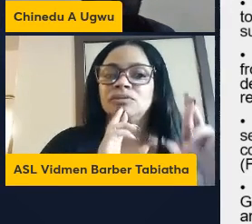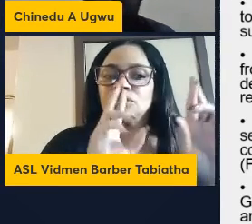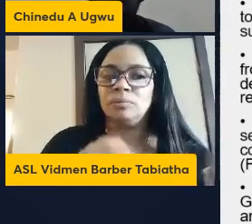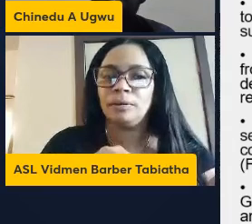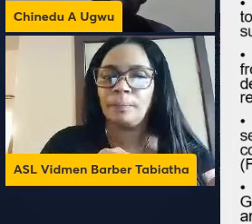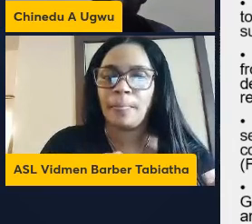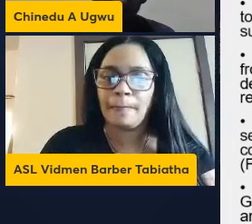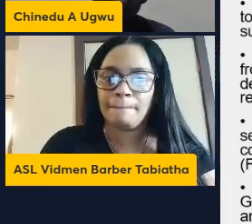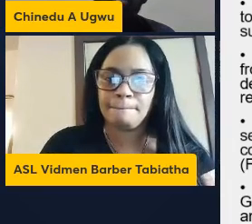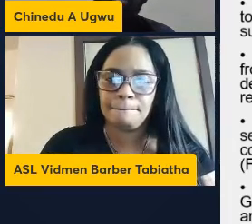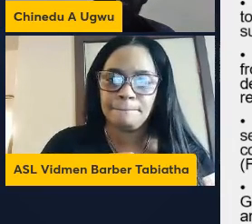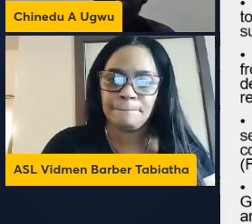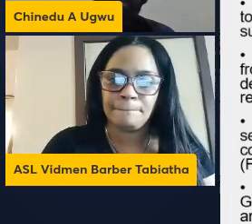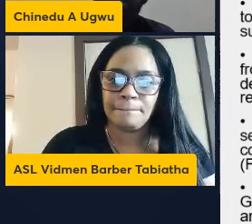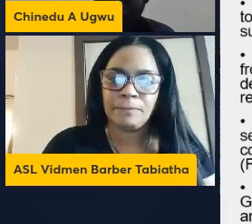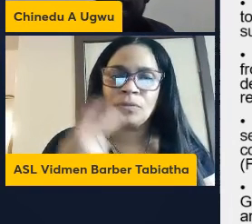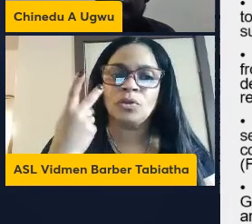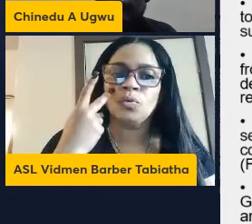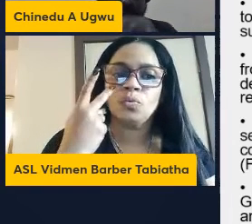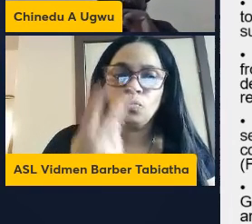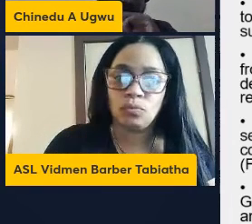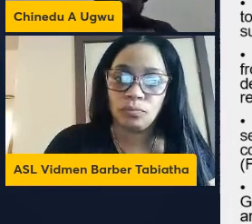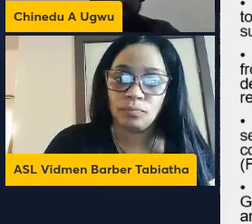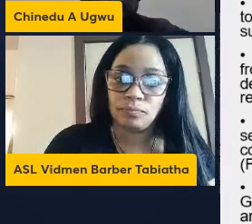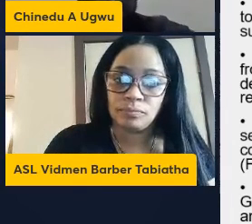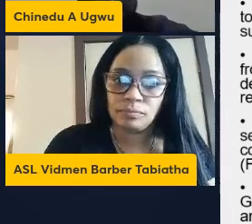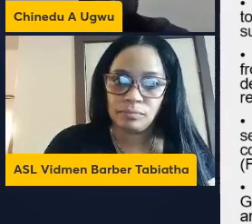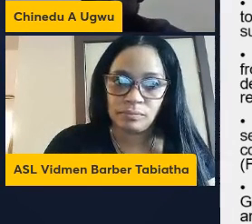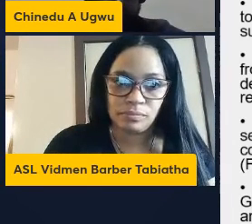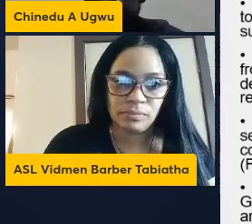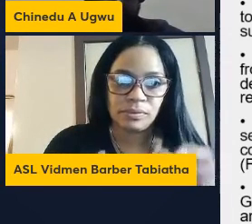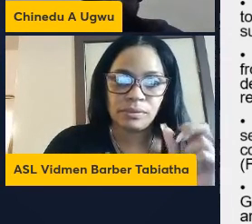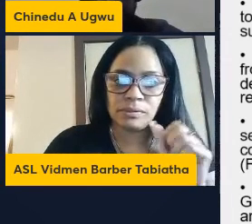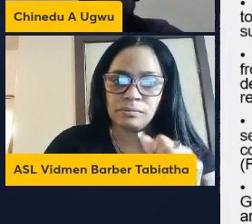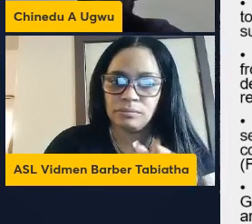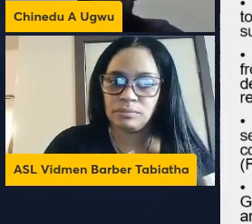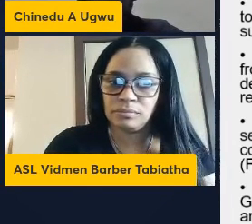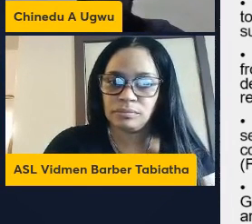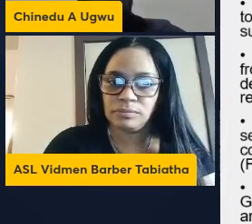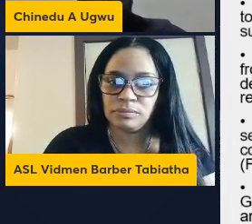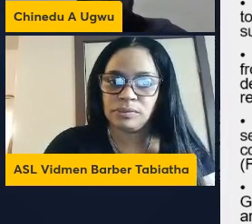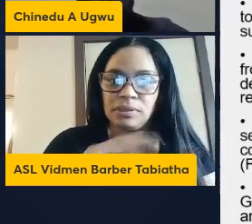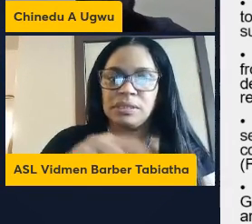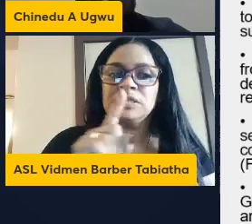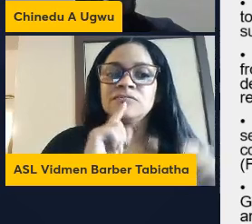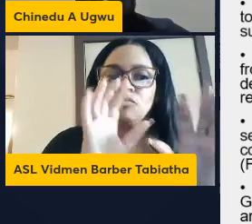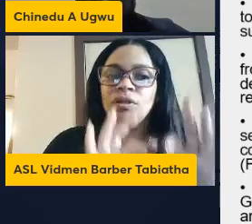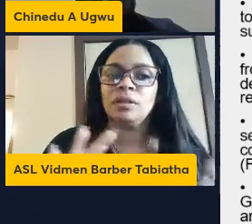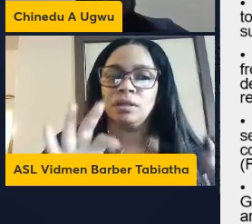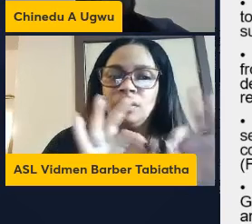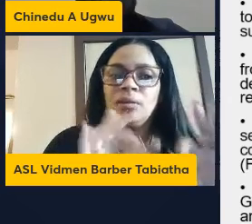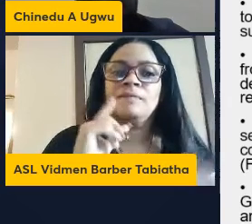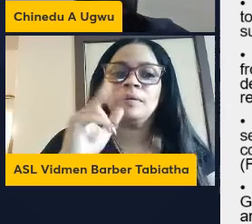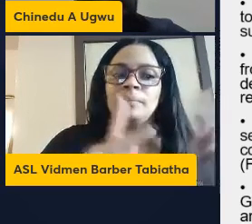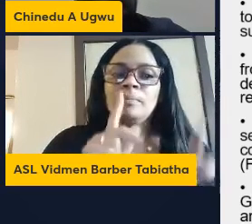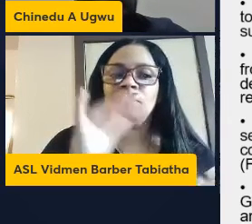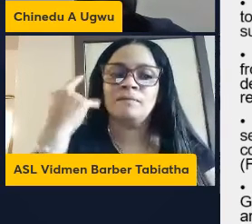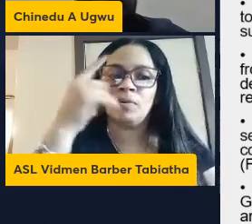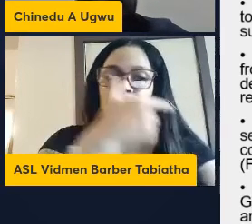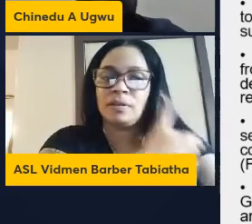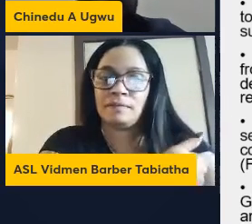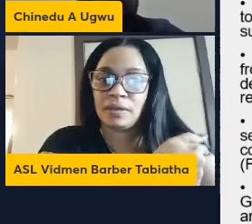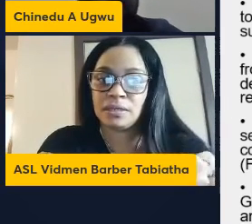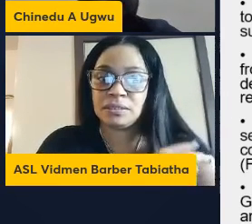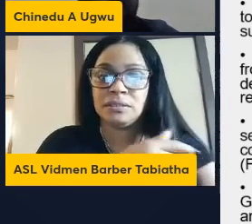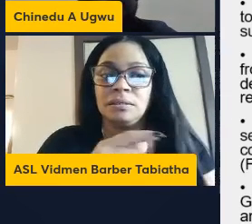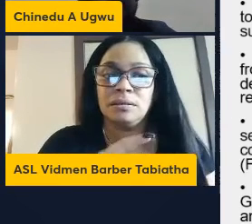we see that there is cross and reactive antibody response to most of the Lassa lineages, and this is important for vaccine design if we consider that